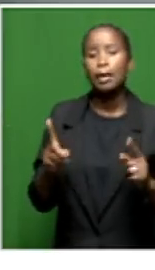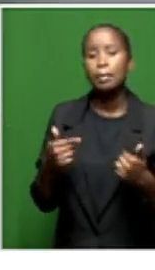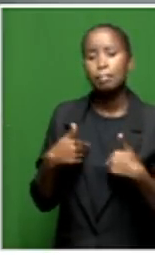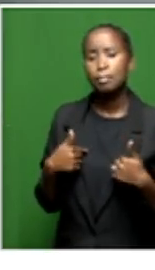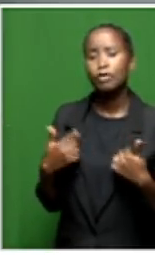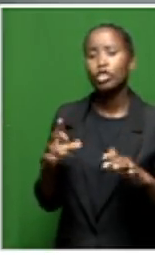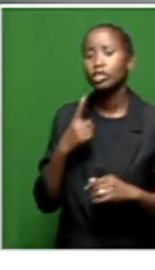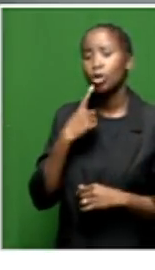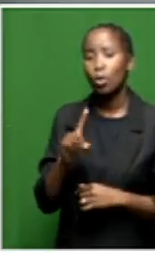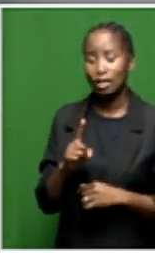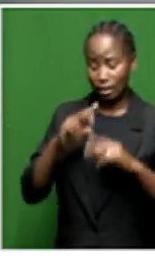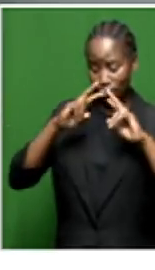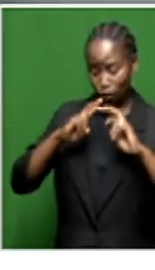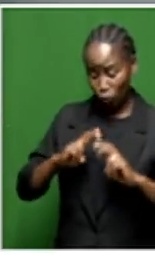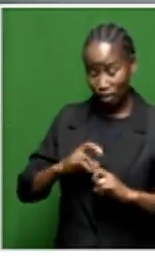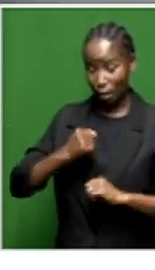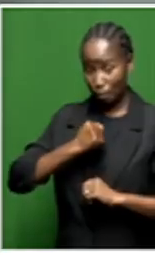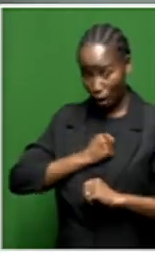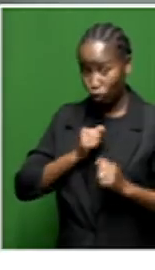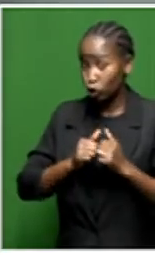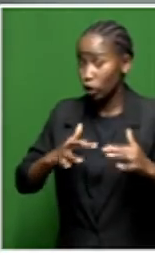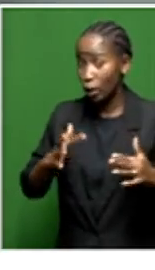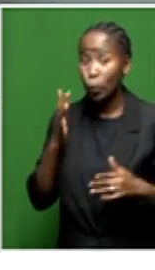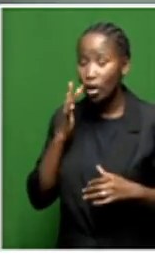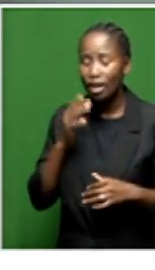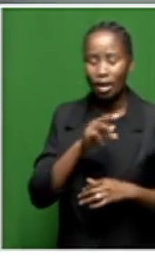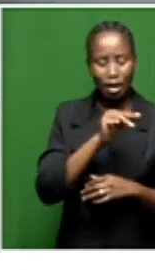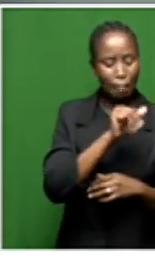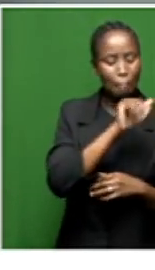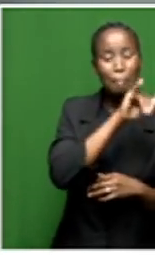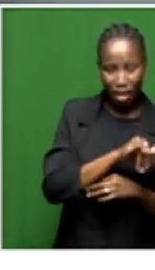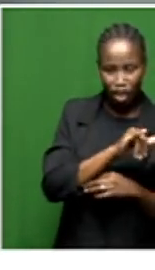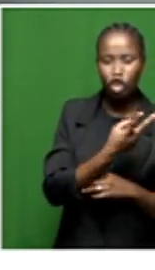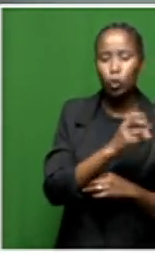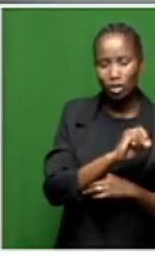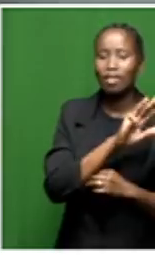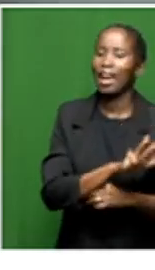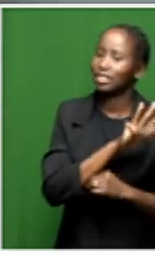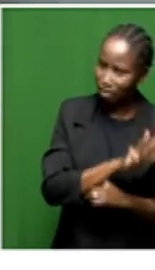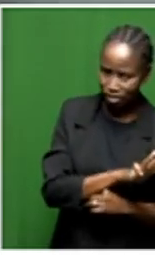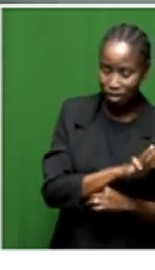our investigation started in May 2019. I do not know if